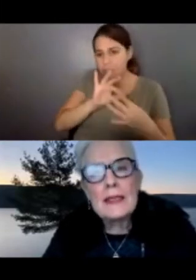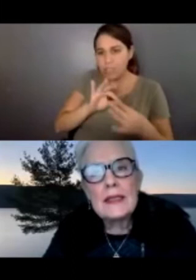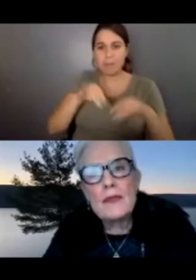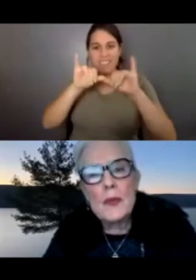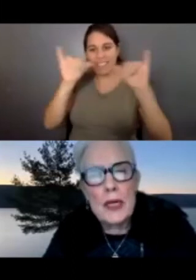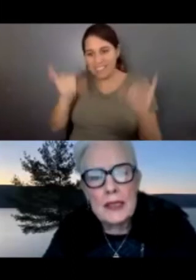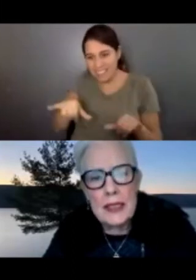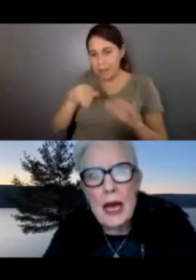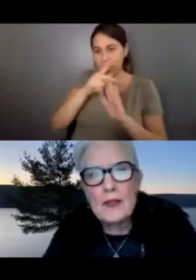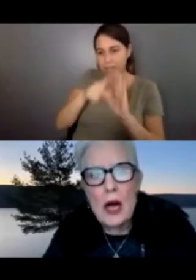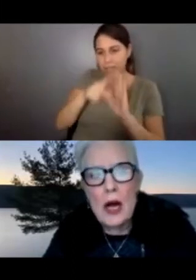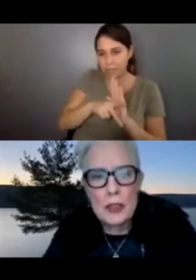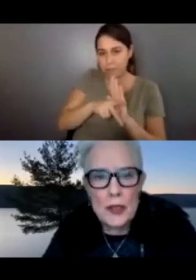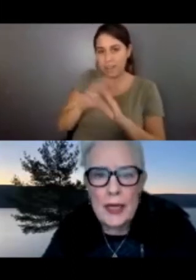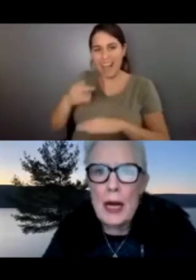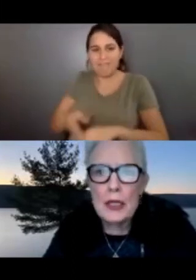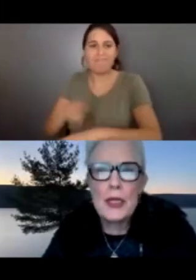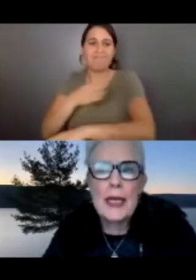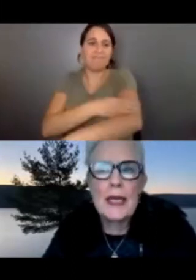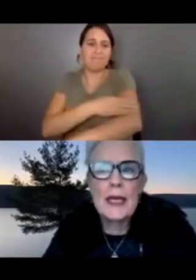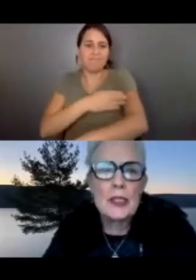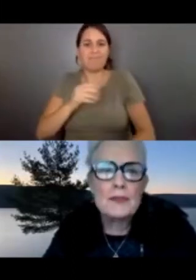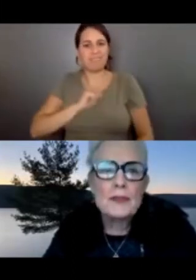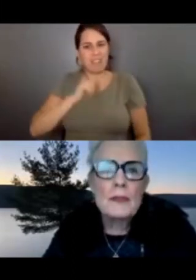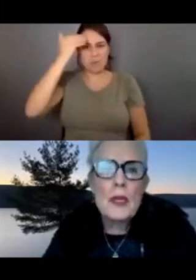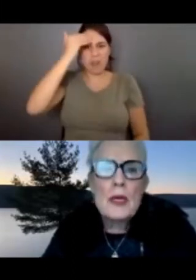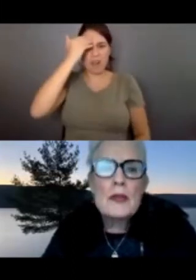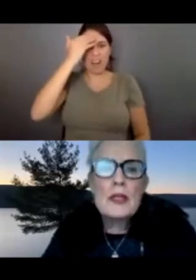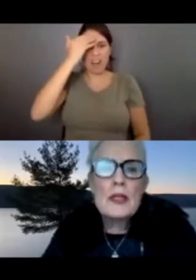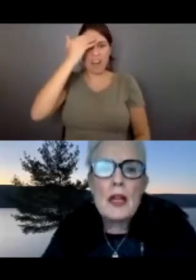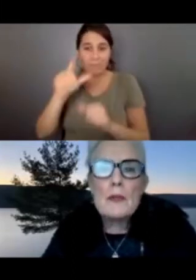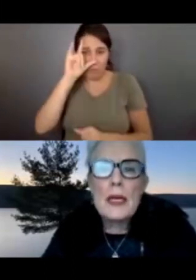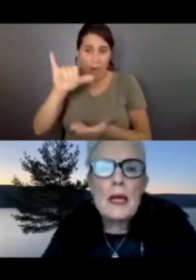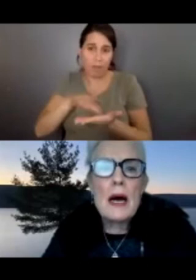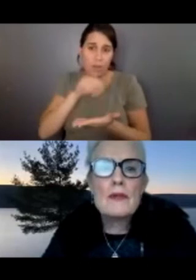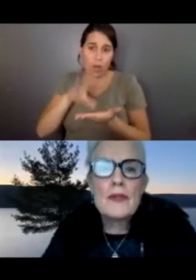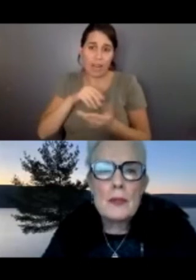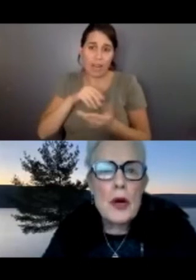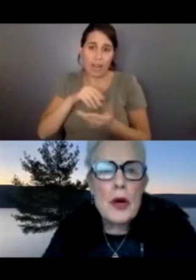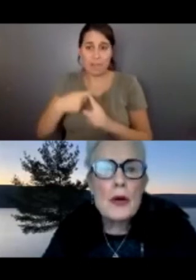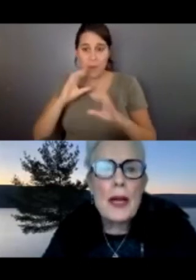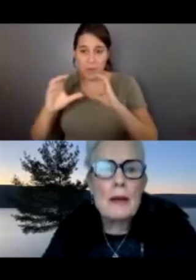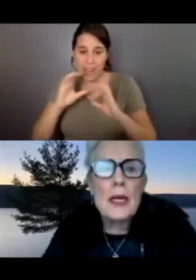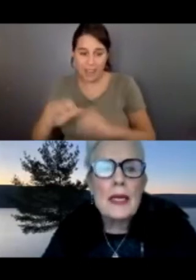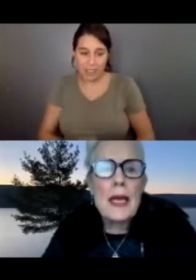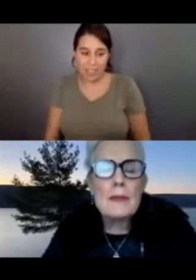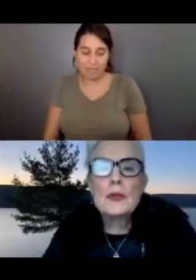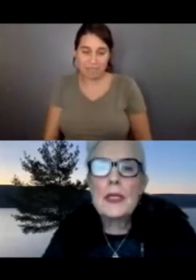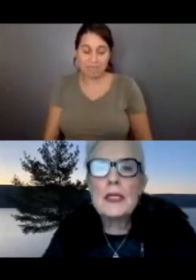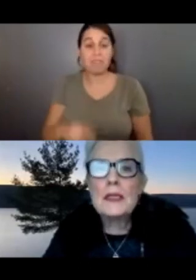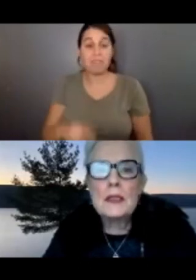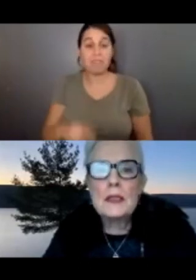enhance self-awareness and lifelong learning about communication. The development of the program came